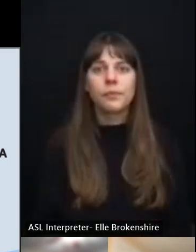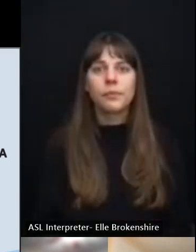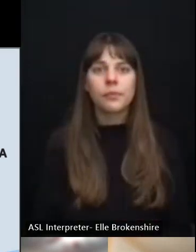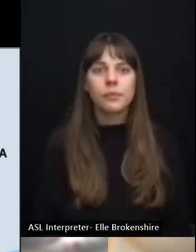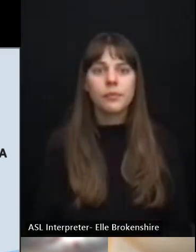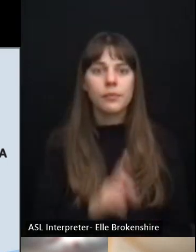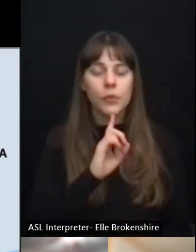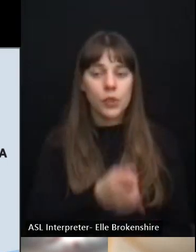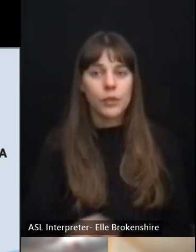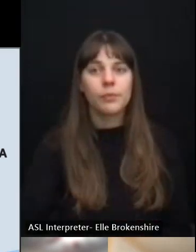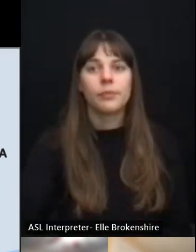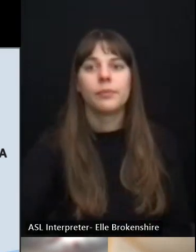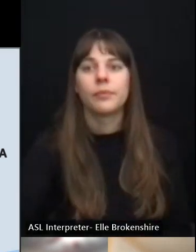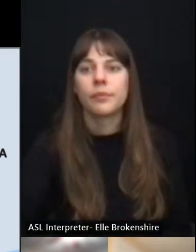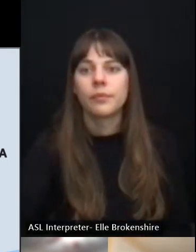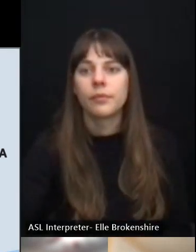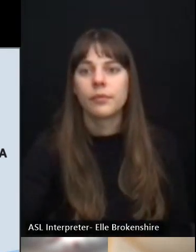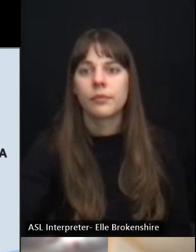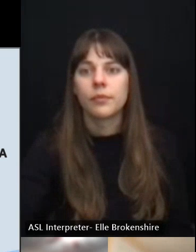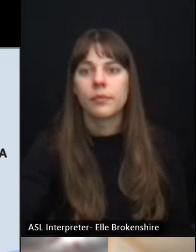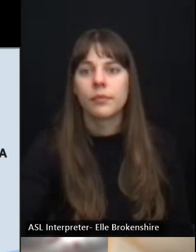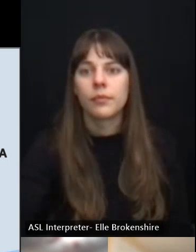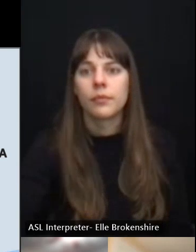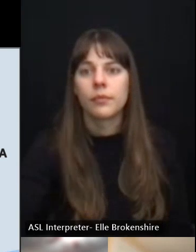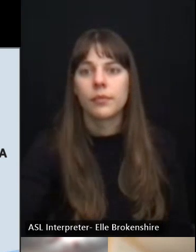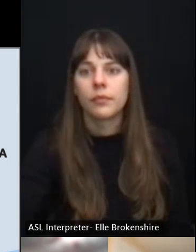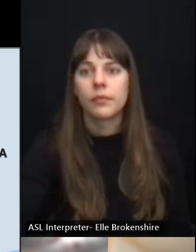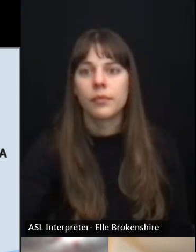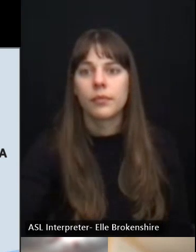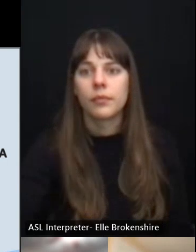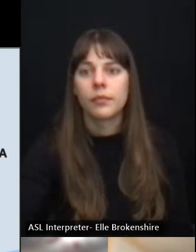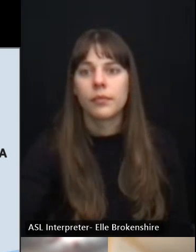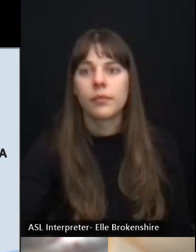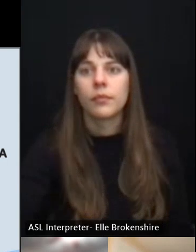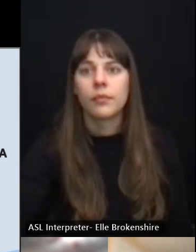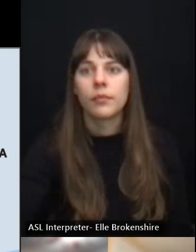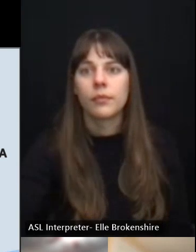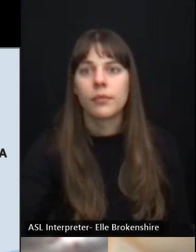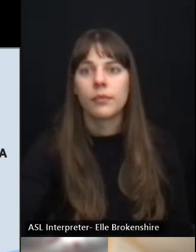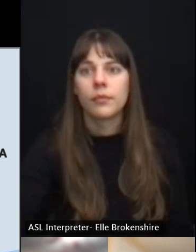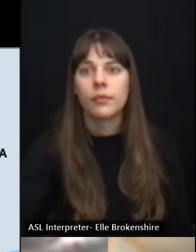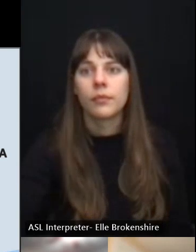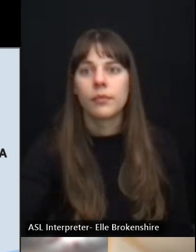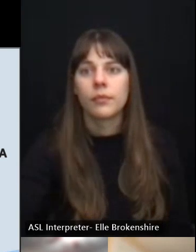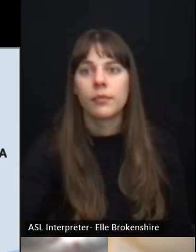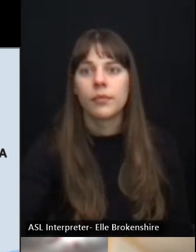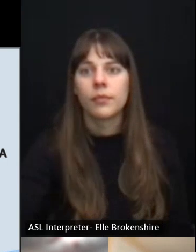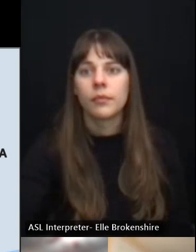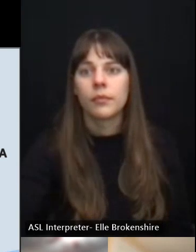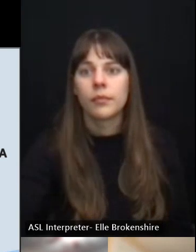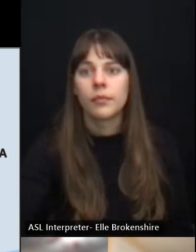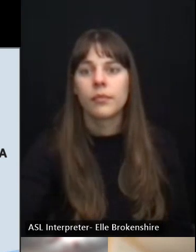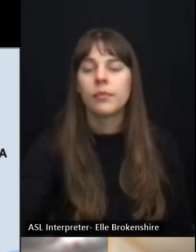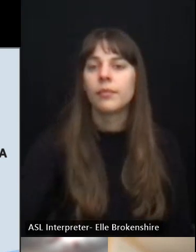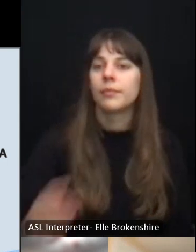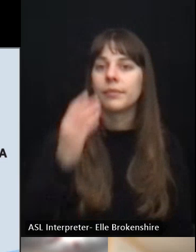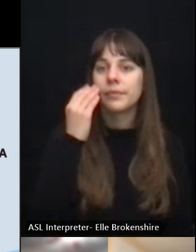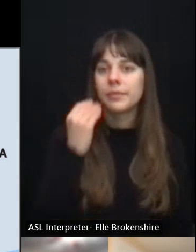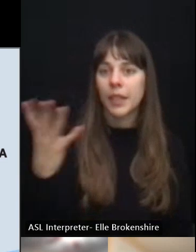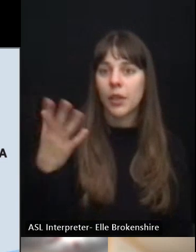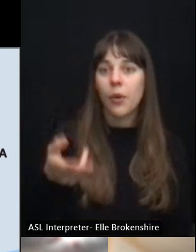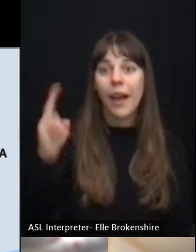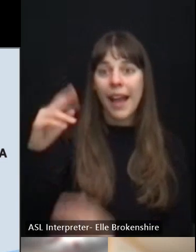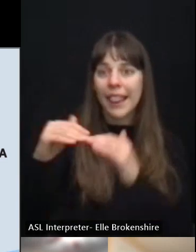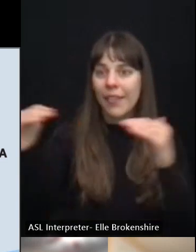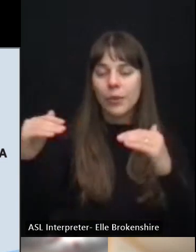Sure, I can start with that one, which is at a high level, we don't exactly know yet. We haven't scoped this project yet. We've not yet studied the return